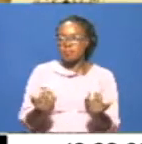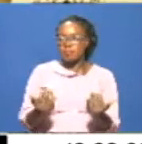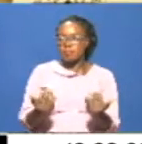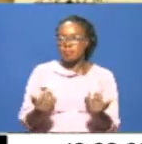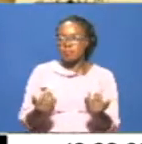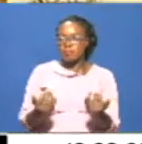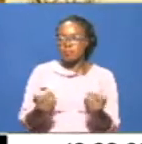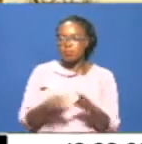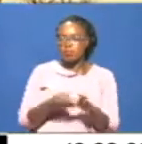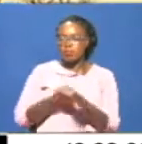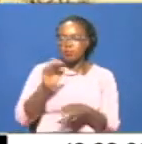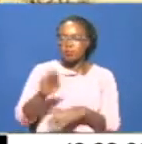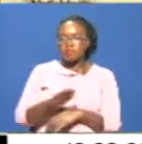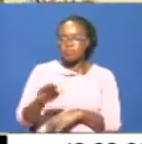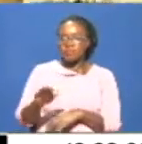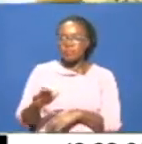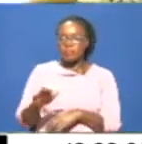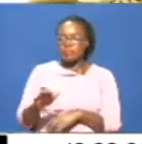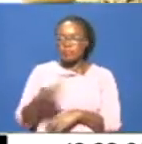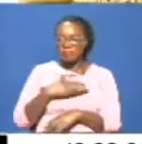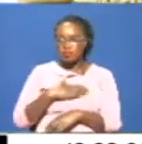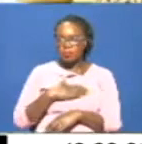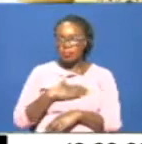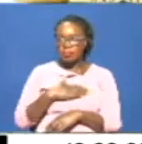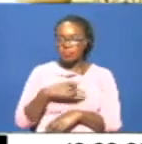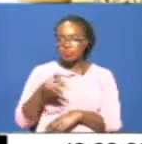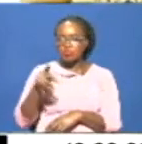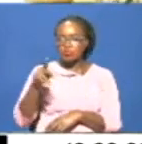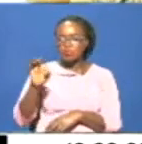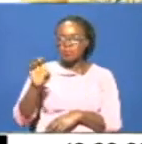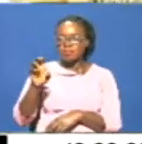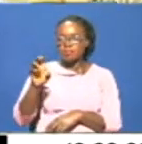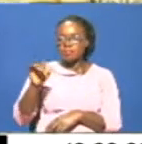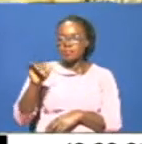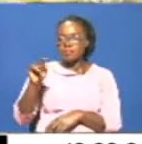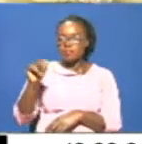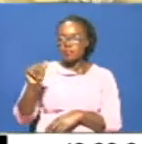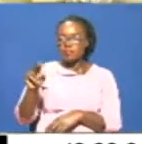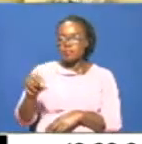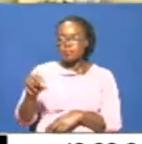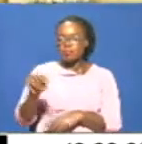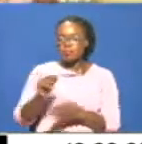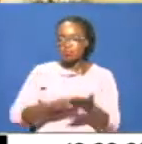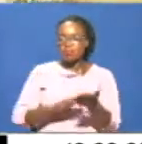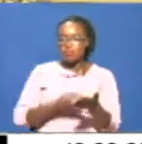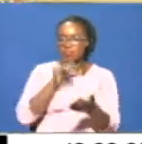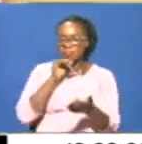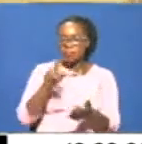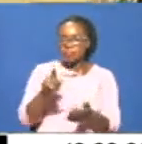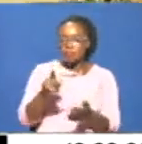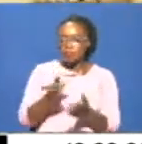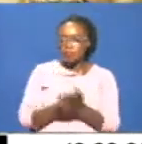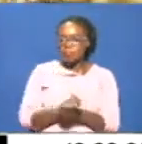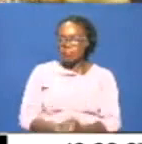the Member of Parliament, Honorable Kenan, to come and give his comment in agreement